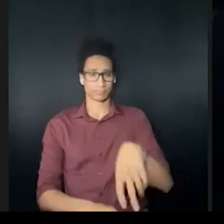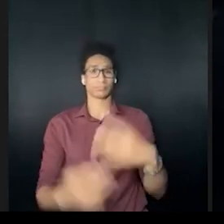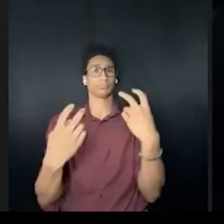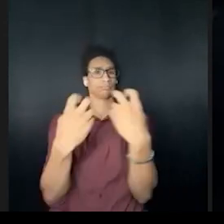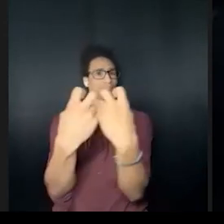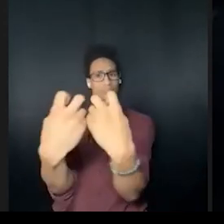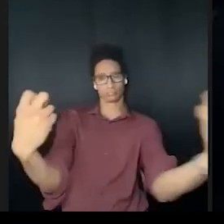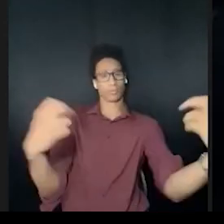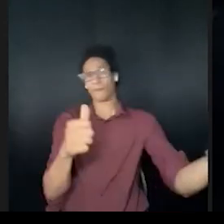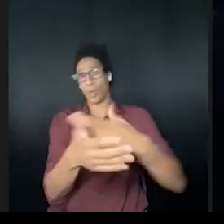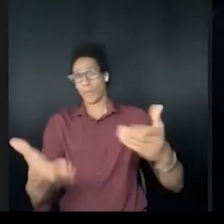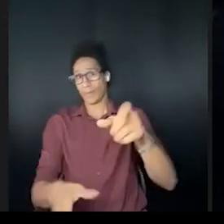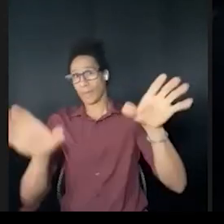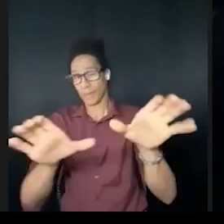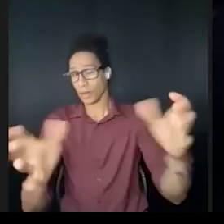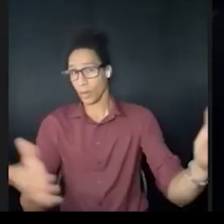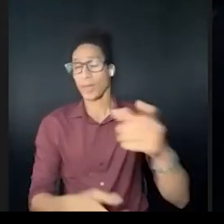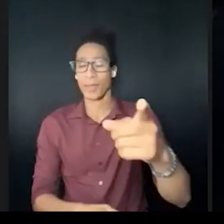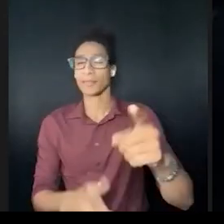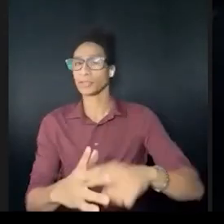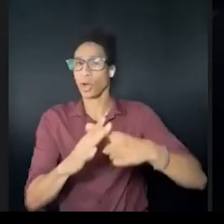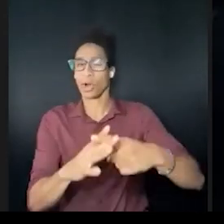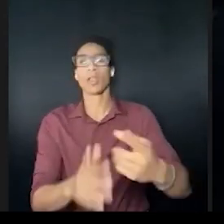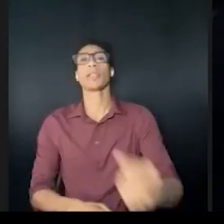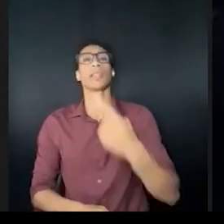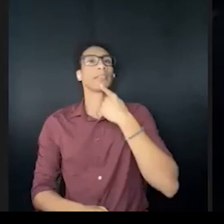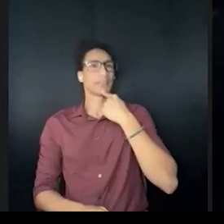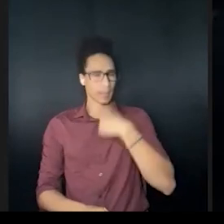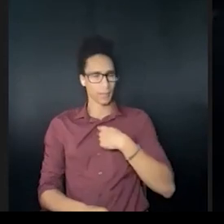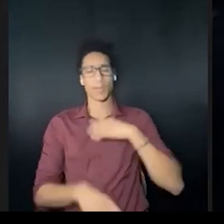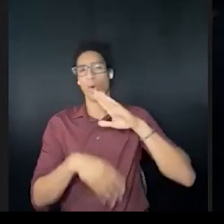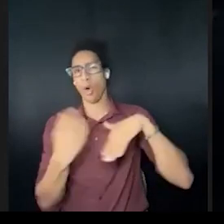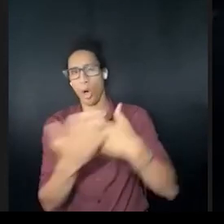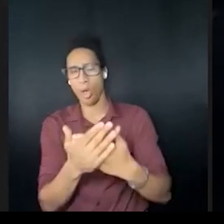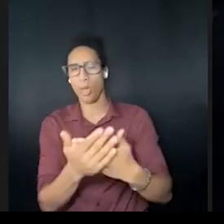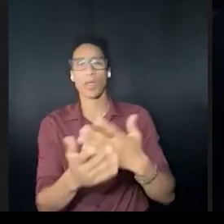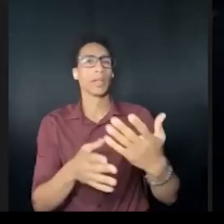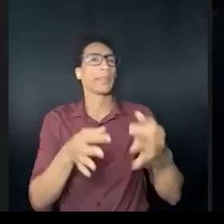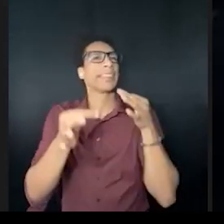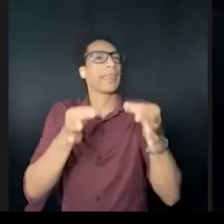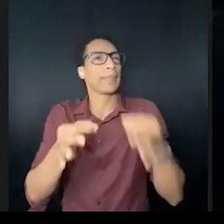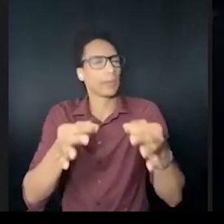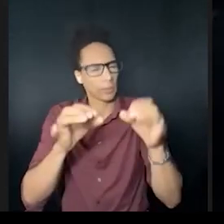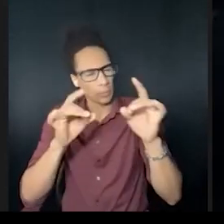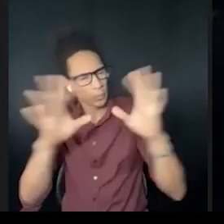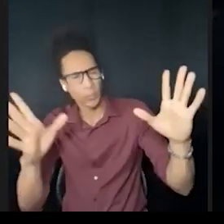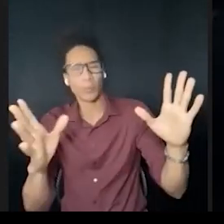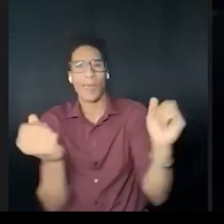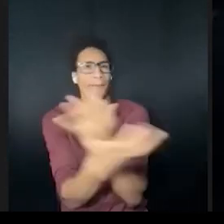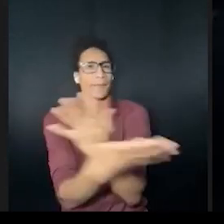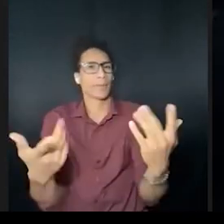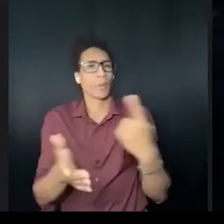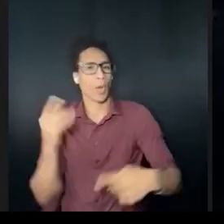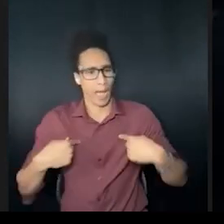started retelling all the gruesome details of everything that happened, but embellishing